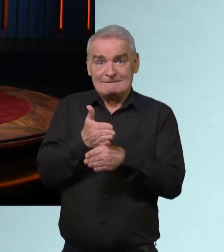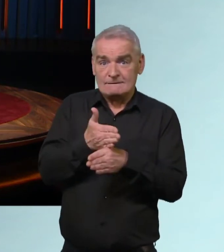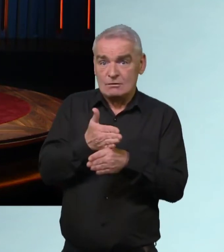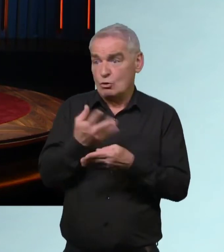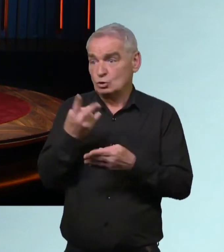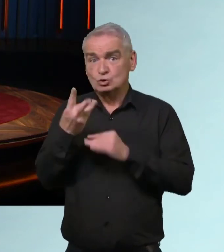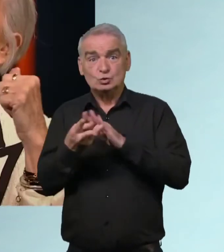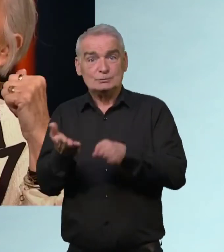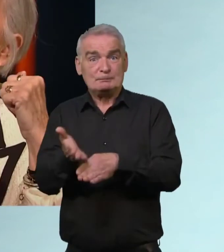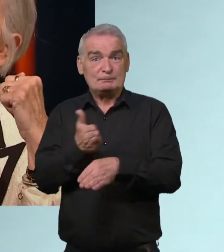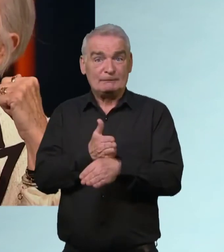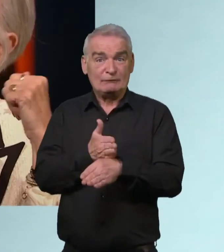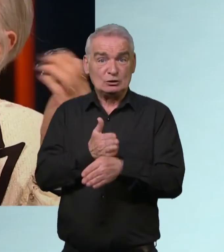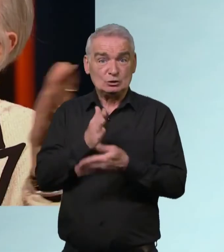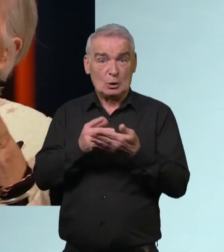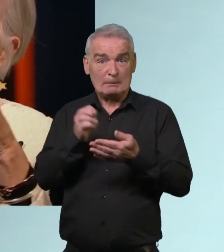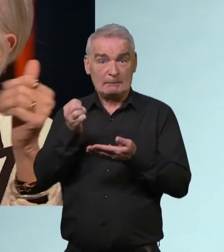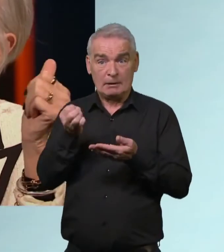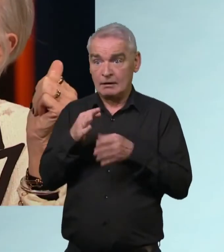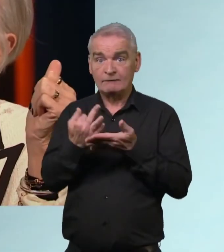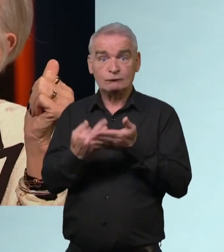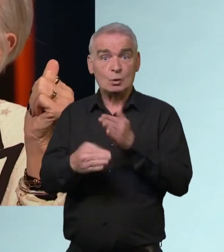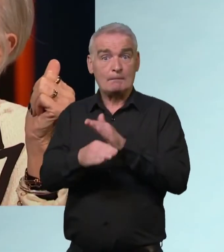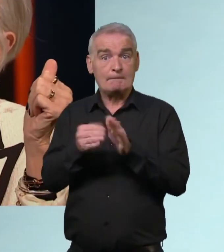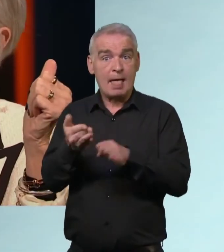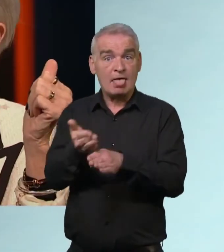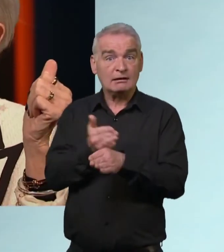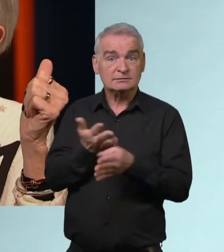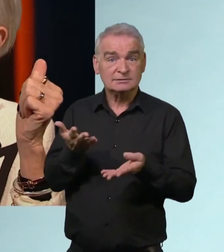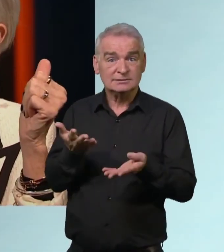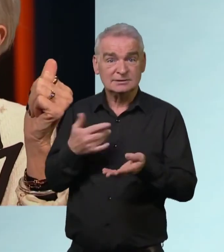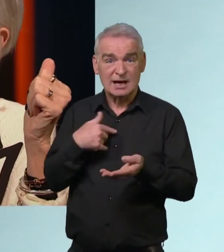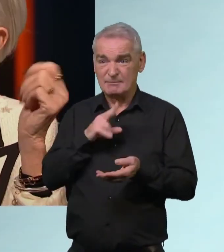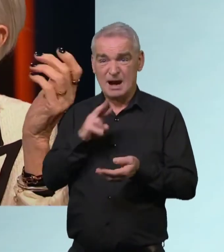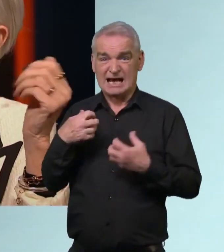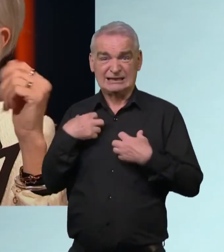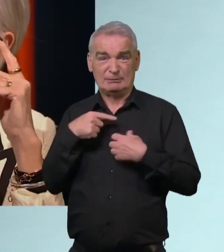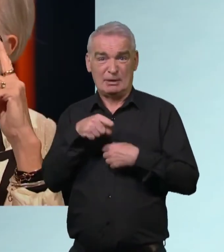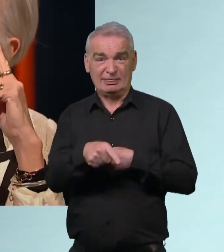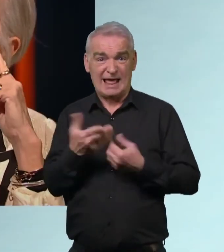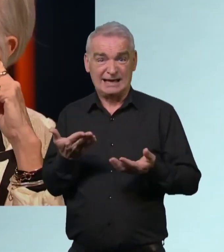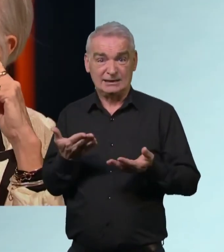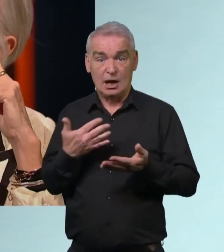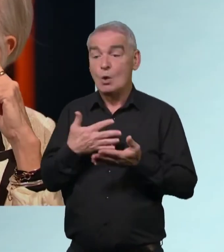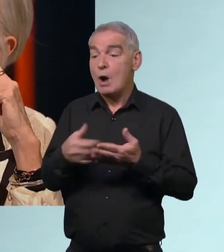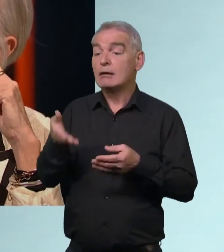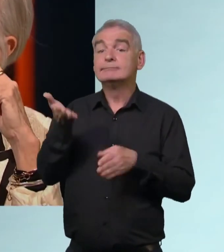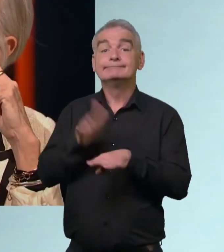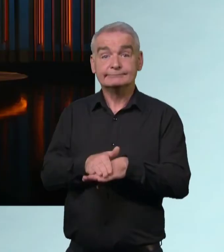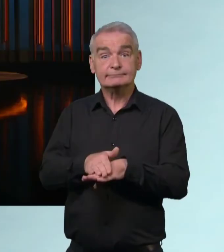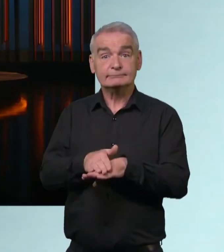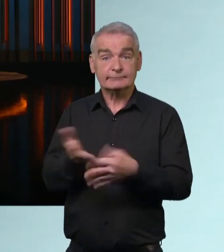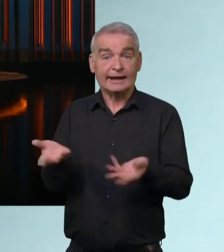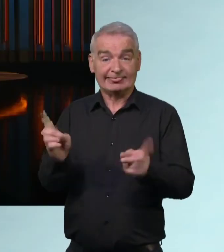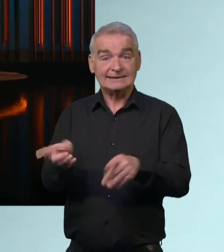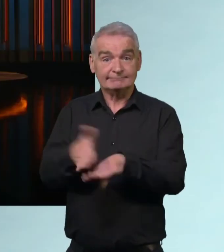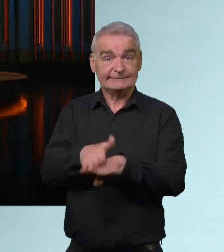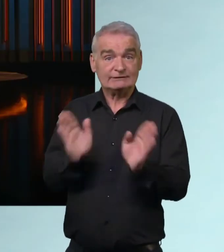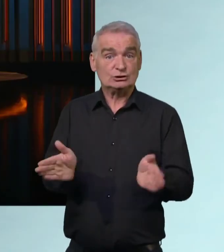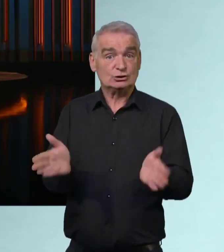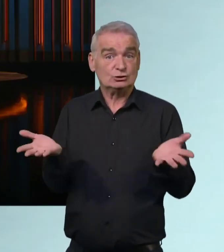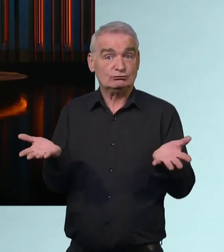months before what happens to them. I'm not really too keen on that side of it. But when it comes to an end, it comes to an end. You studied medicine in